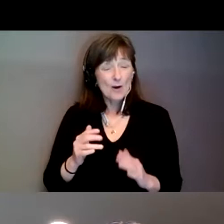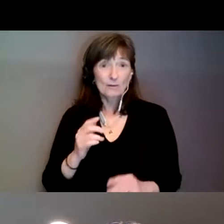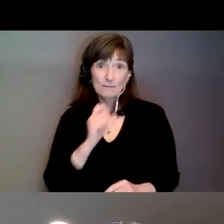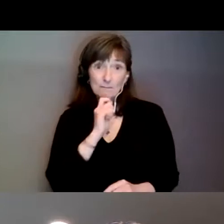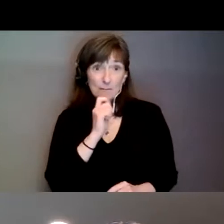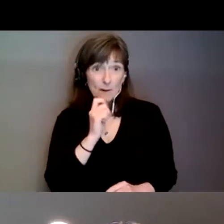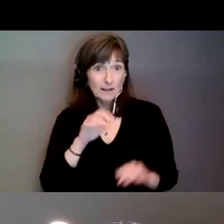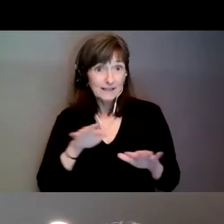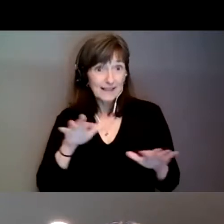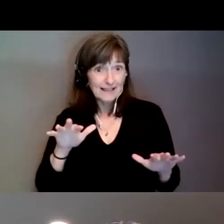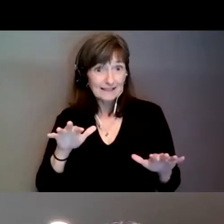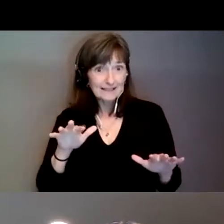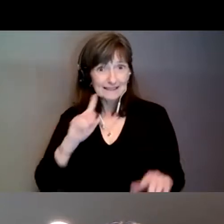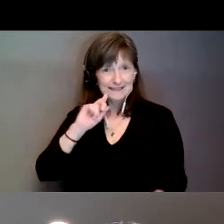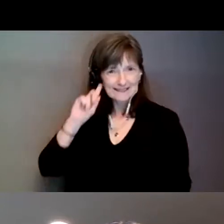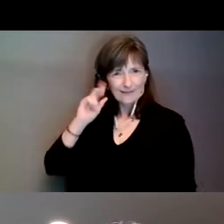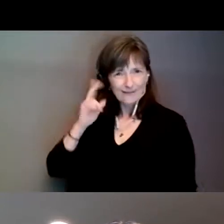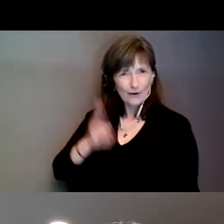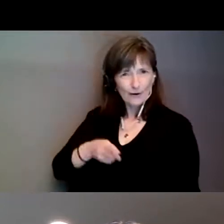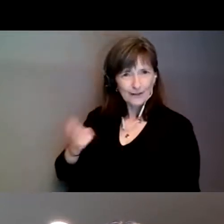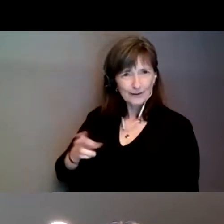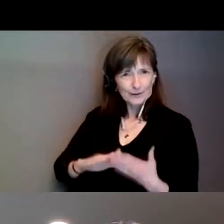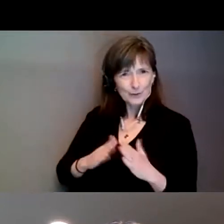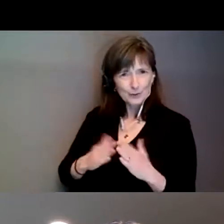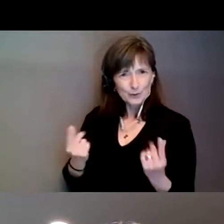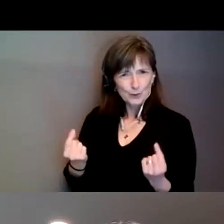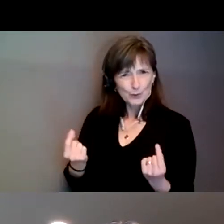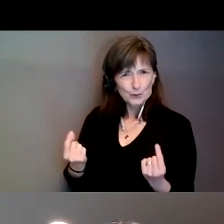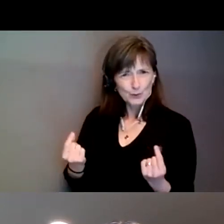through podcasts? With